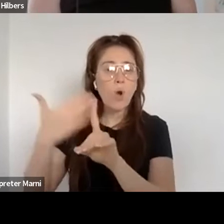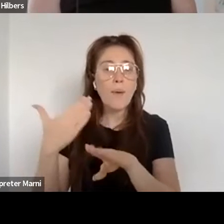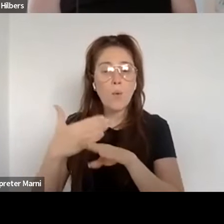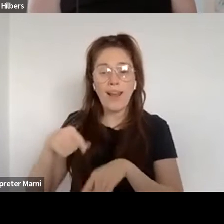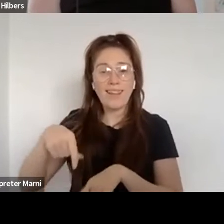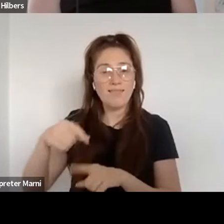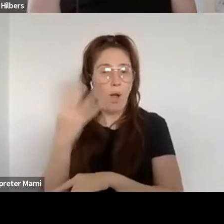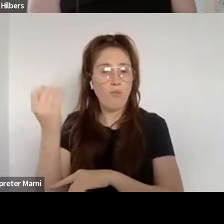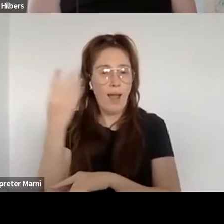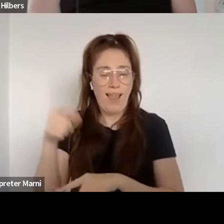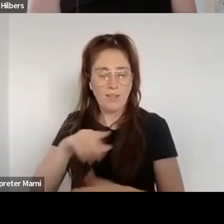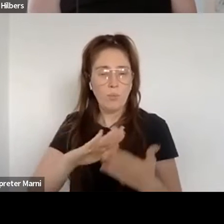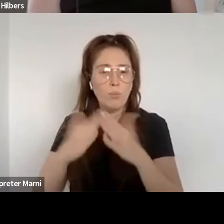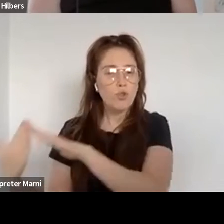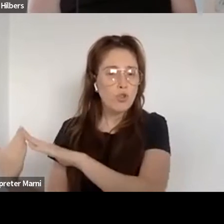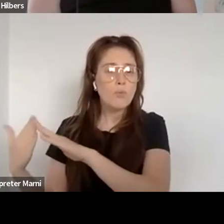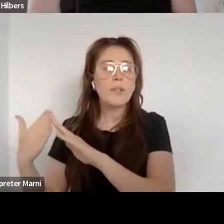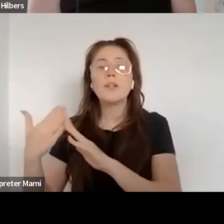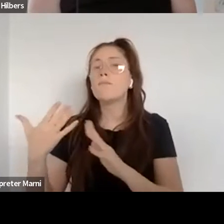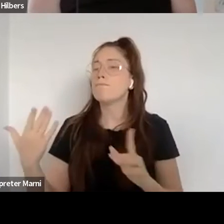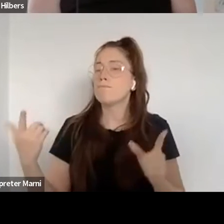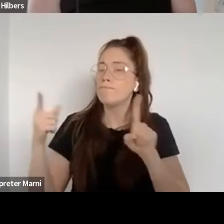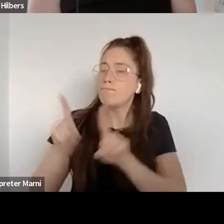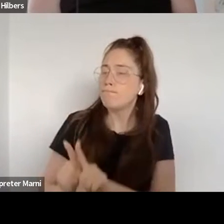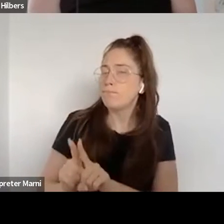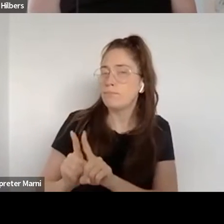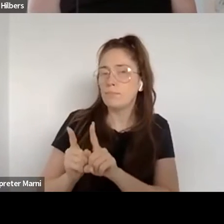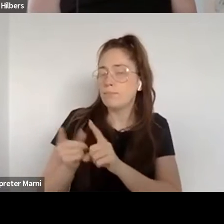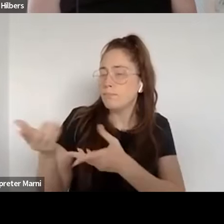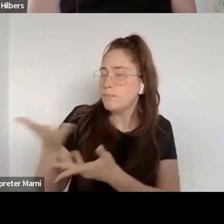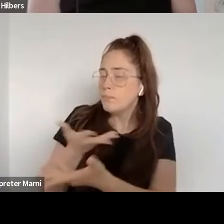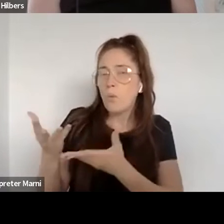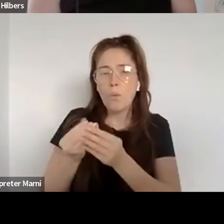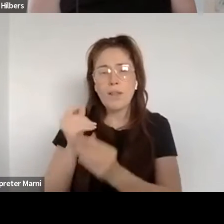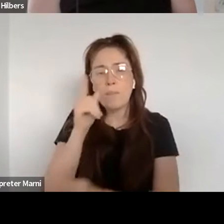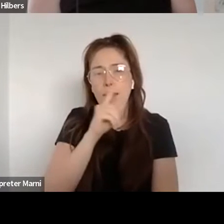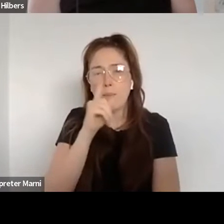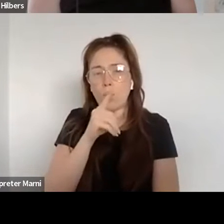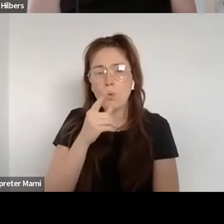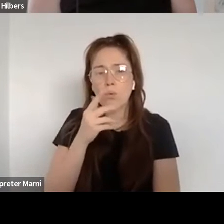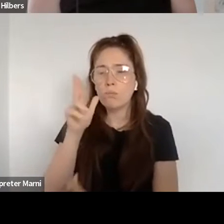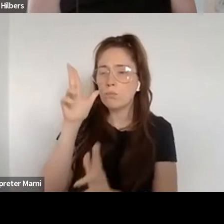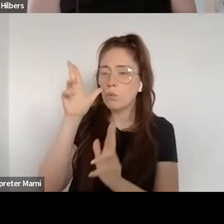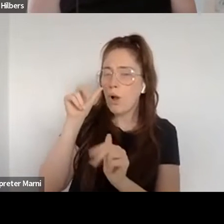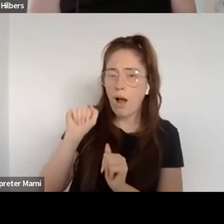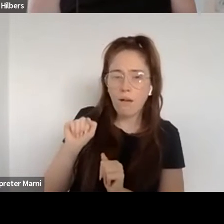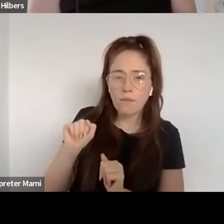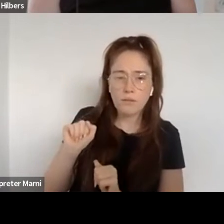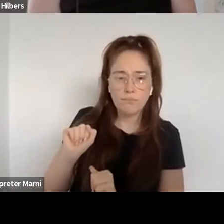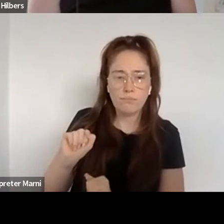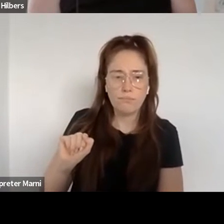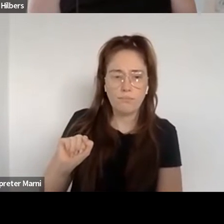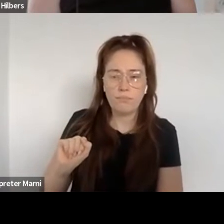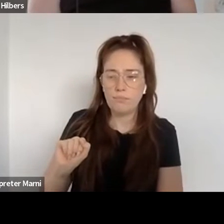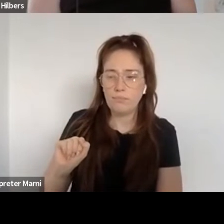community, you know, walking with people, accompanying them to look after their own